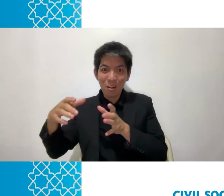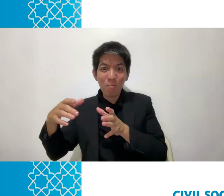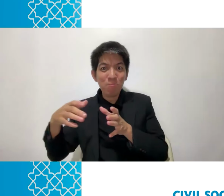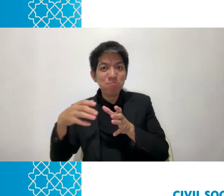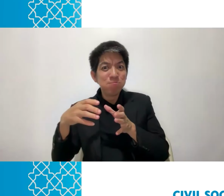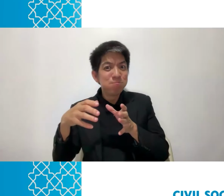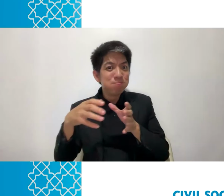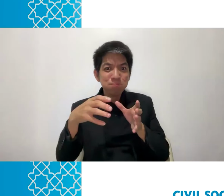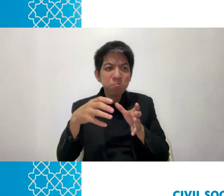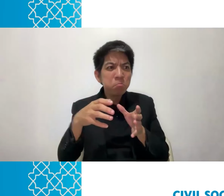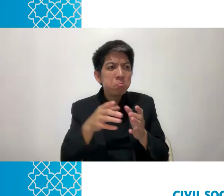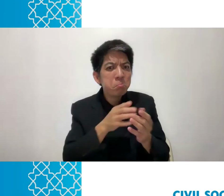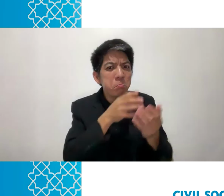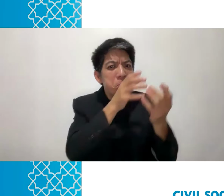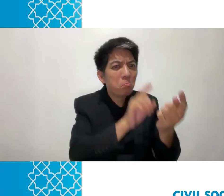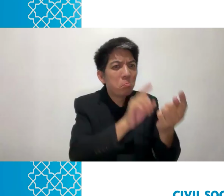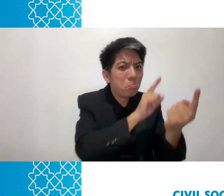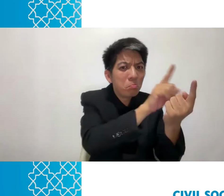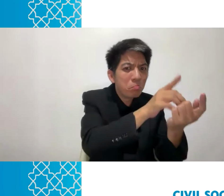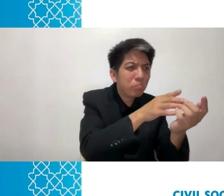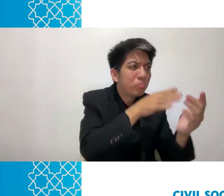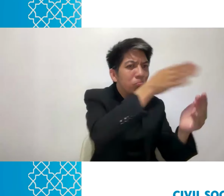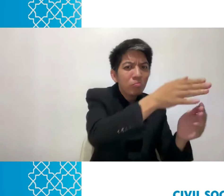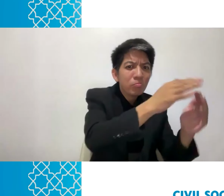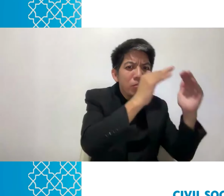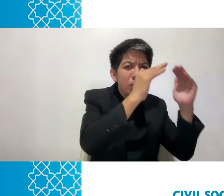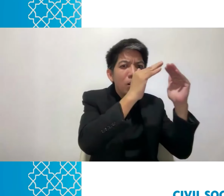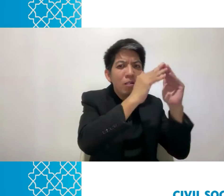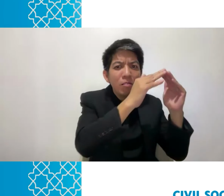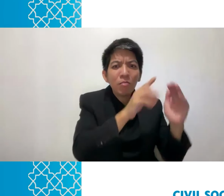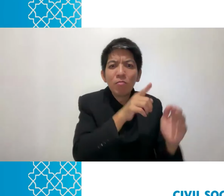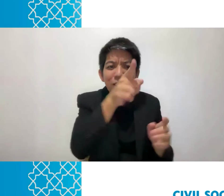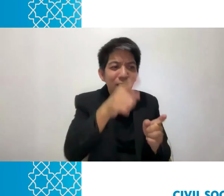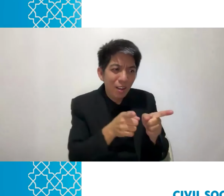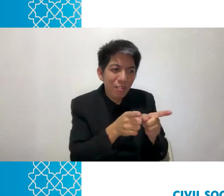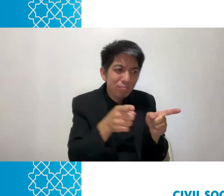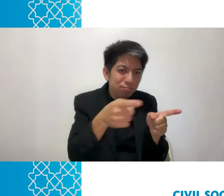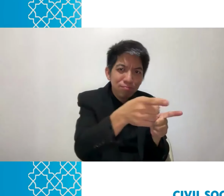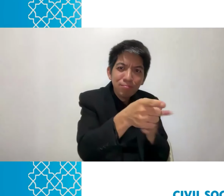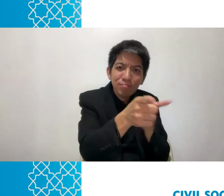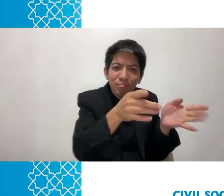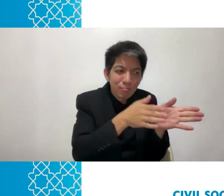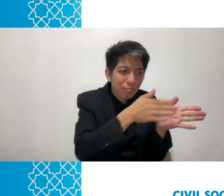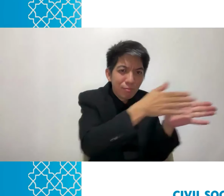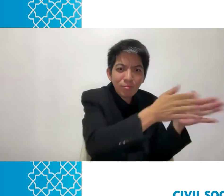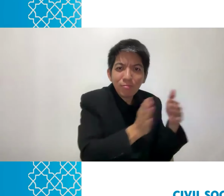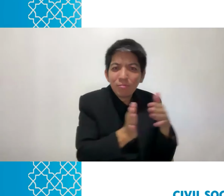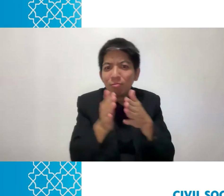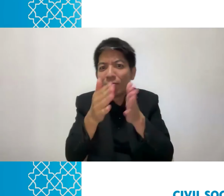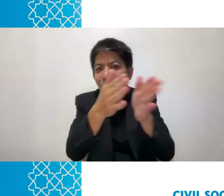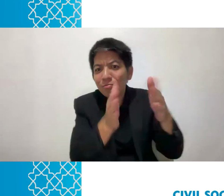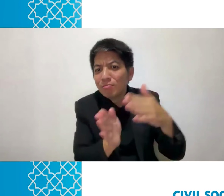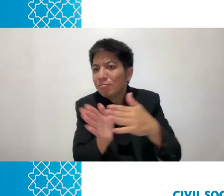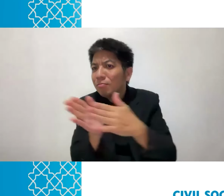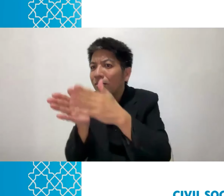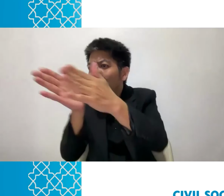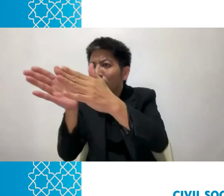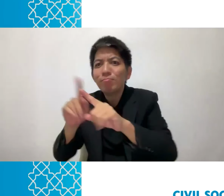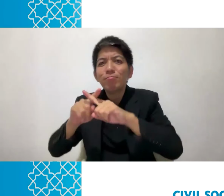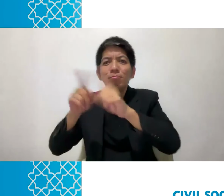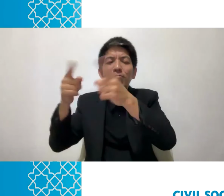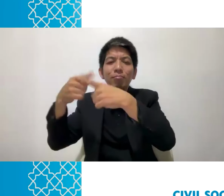routes. And then 50% of the participants joined again on the different type of the walks at